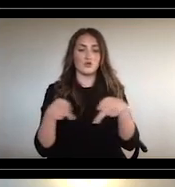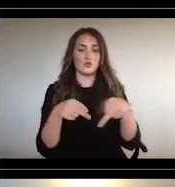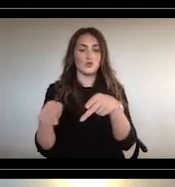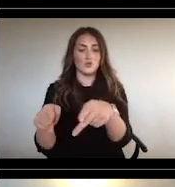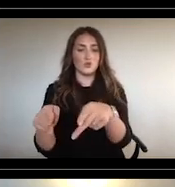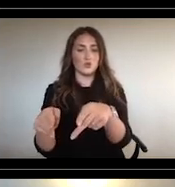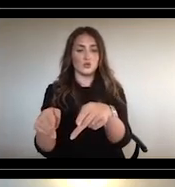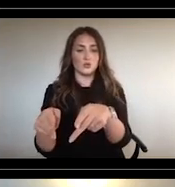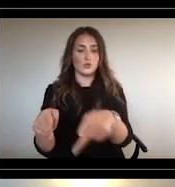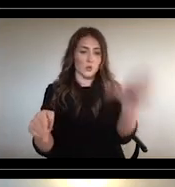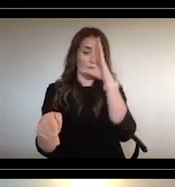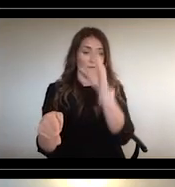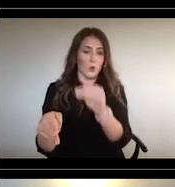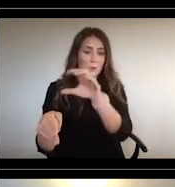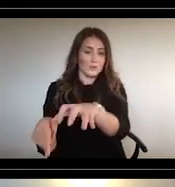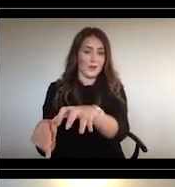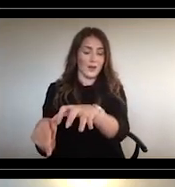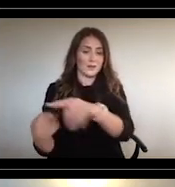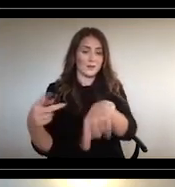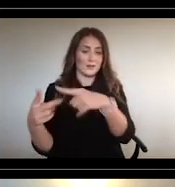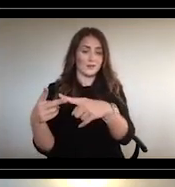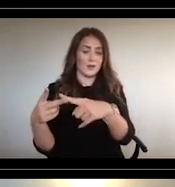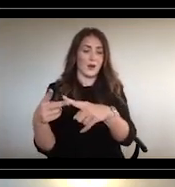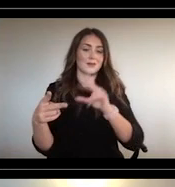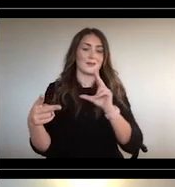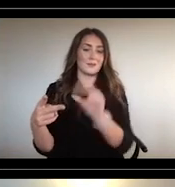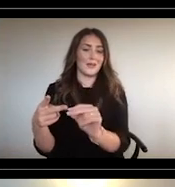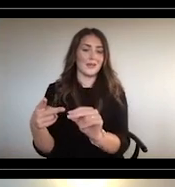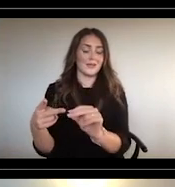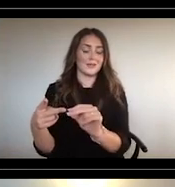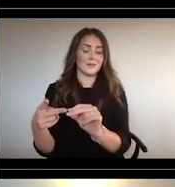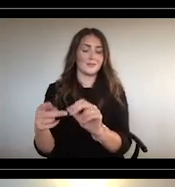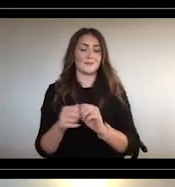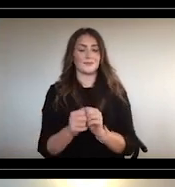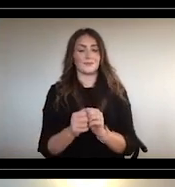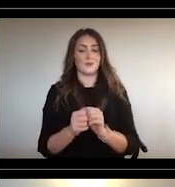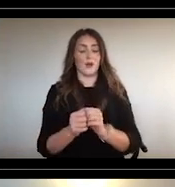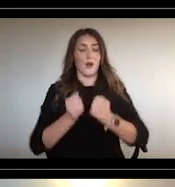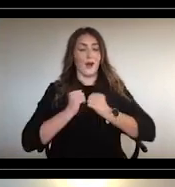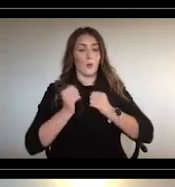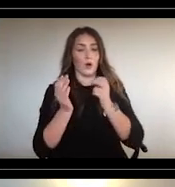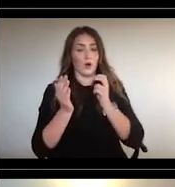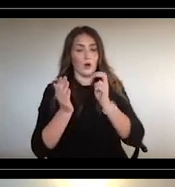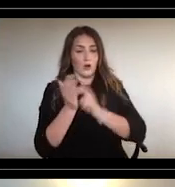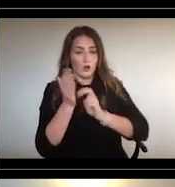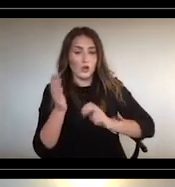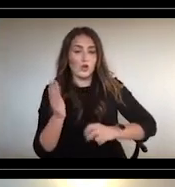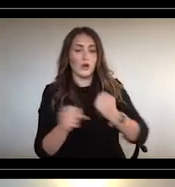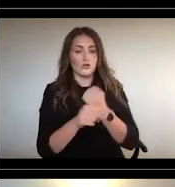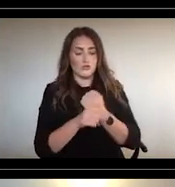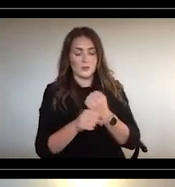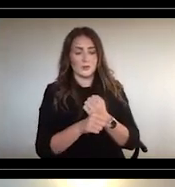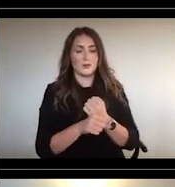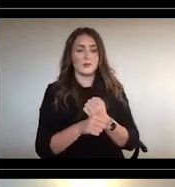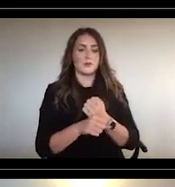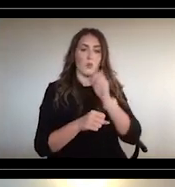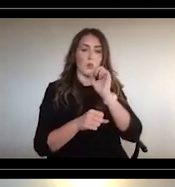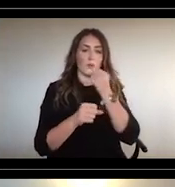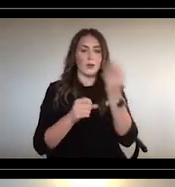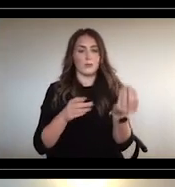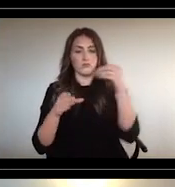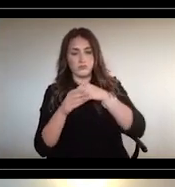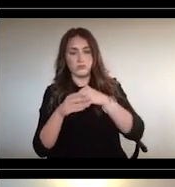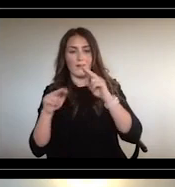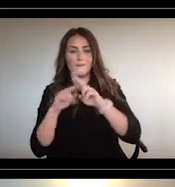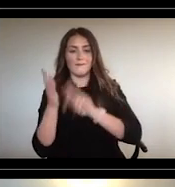and from the site and speeds. And all contractors will be members of the fleet operator recognition system, the considered